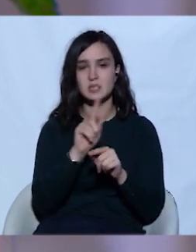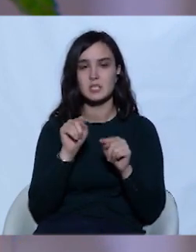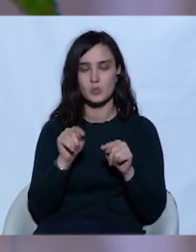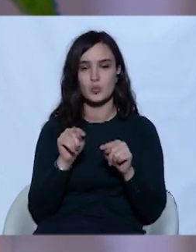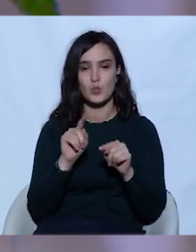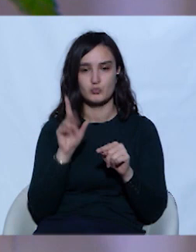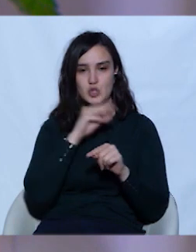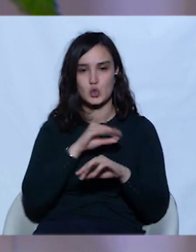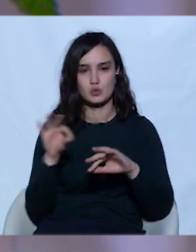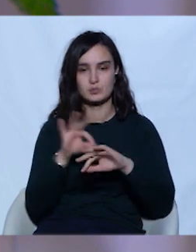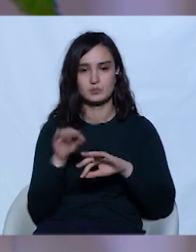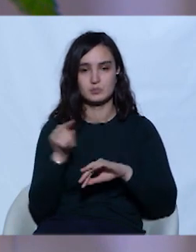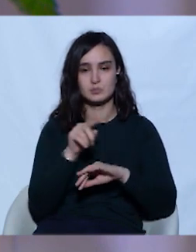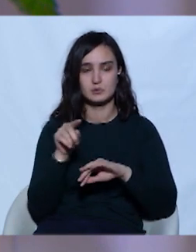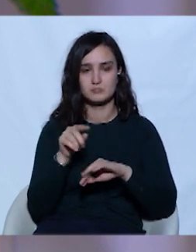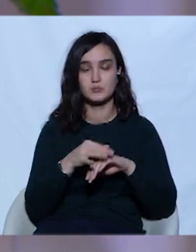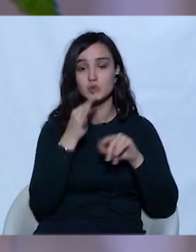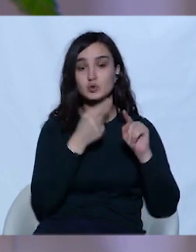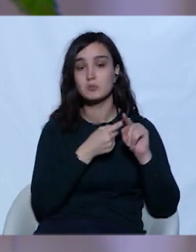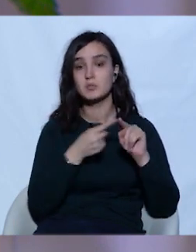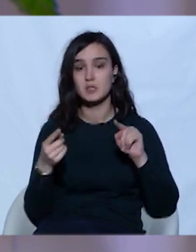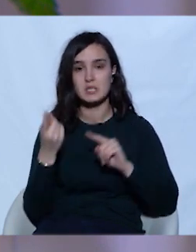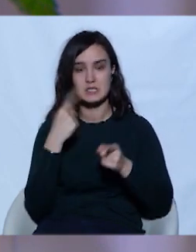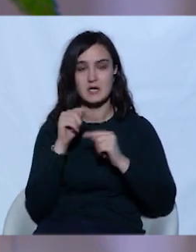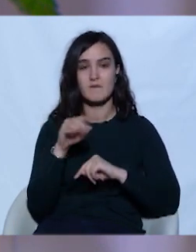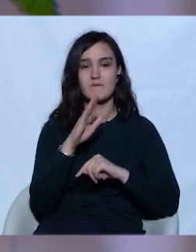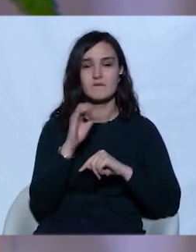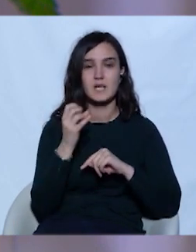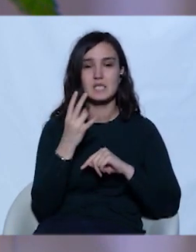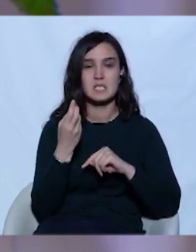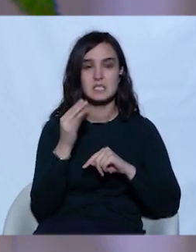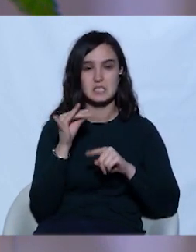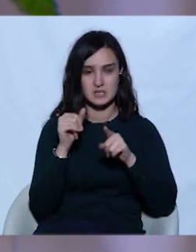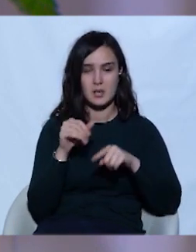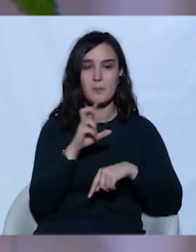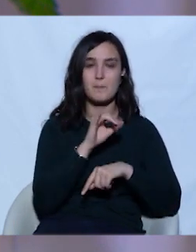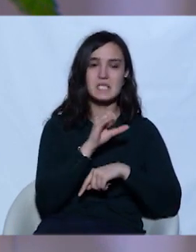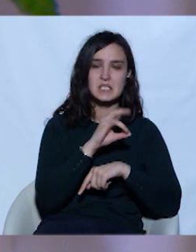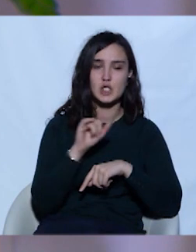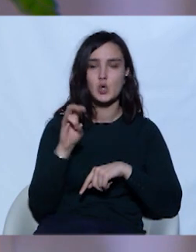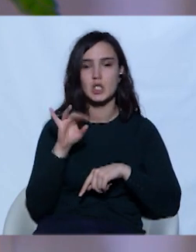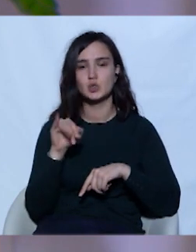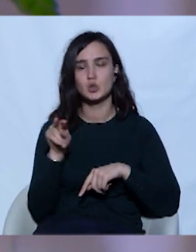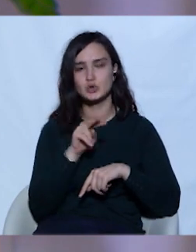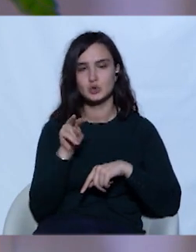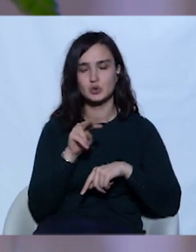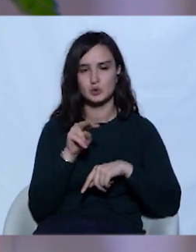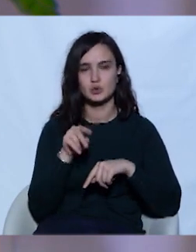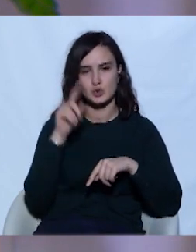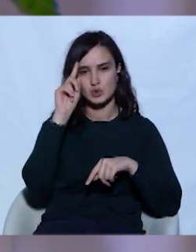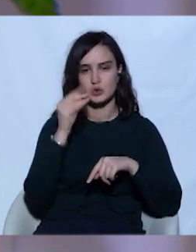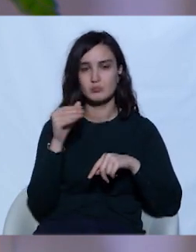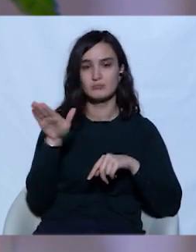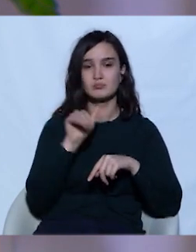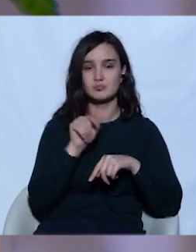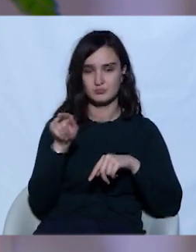her and that Harriet is interested in marrying him. Well, what a triangle. However, it is eventually revealed that neither